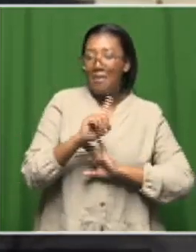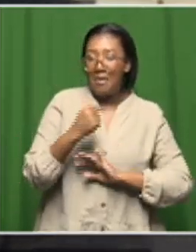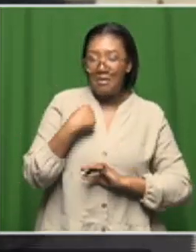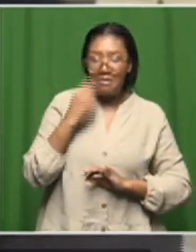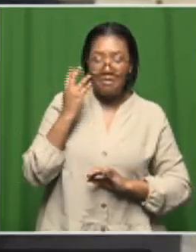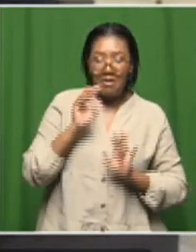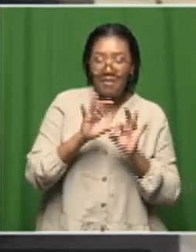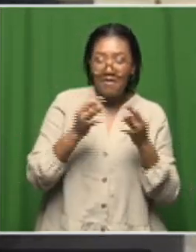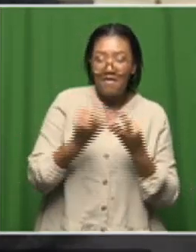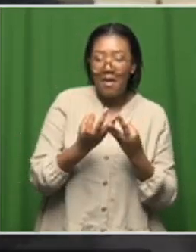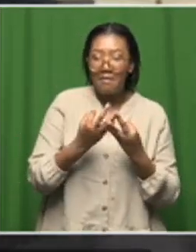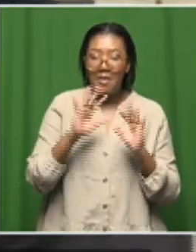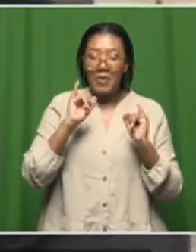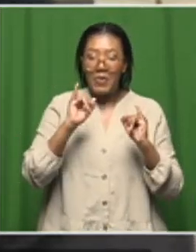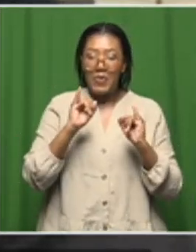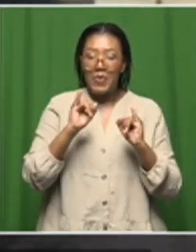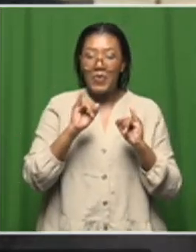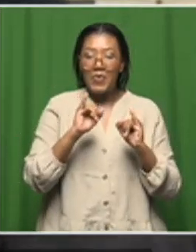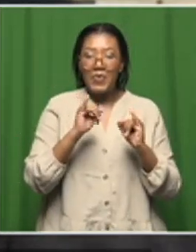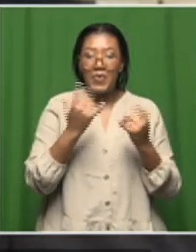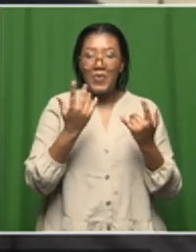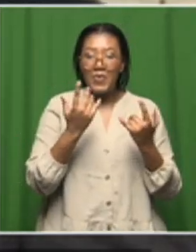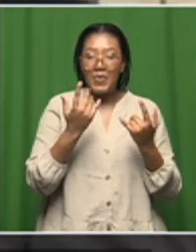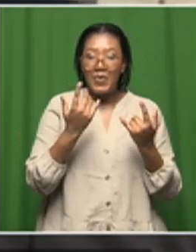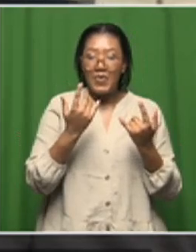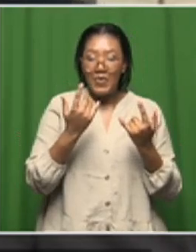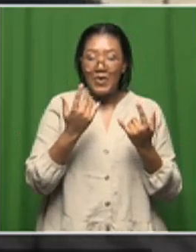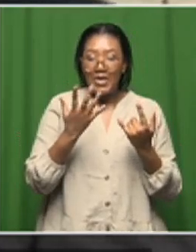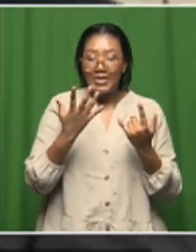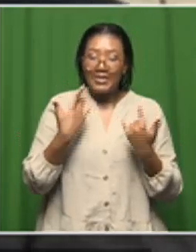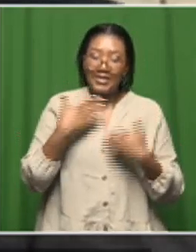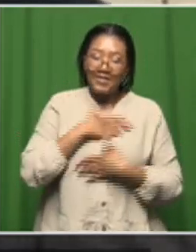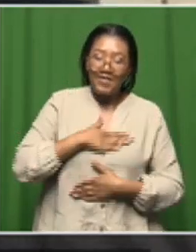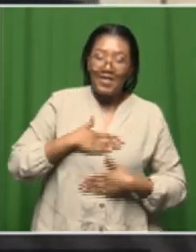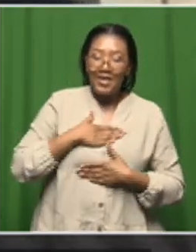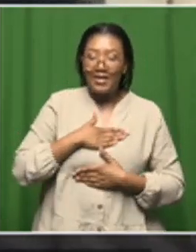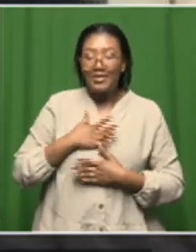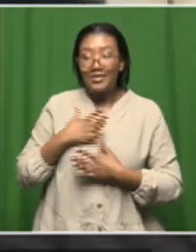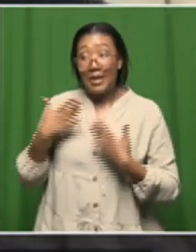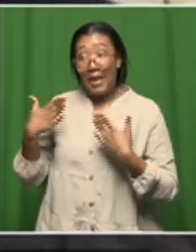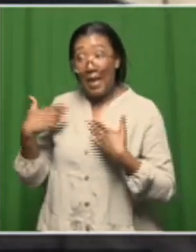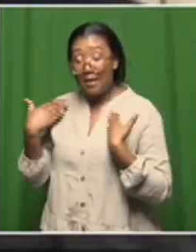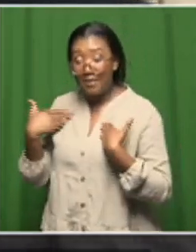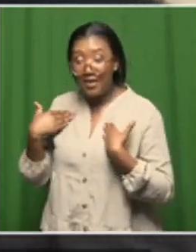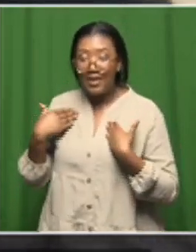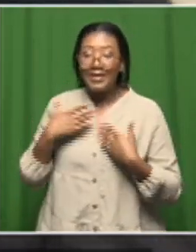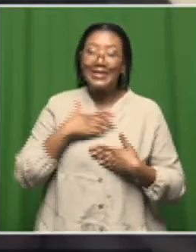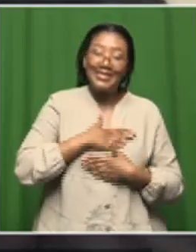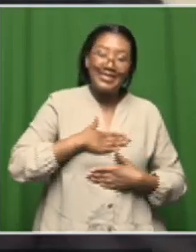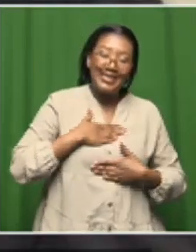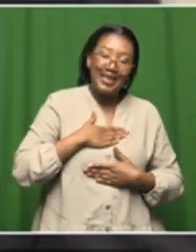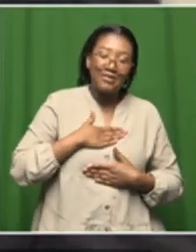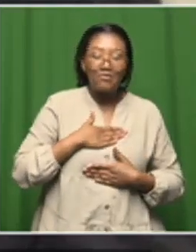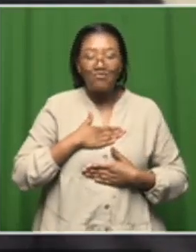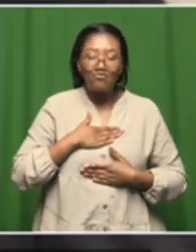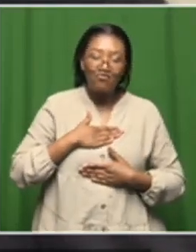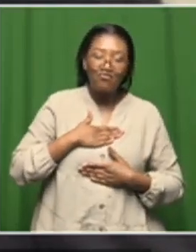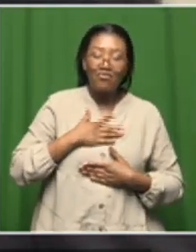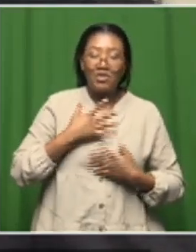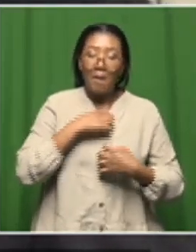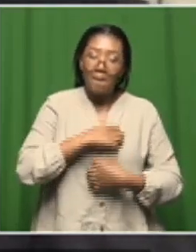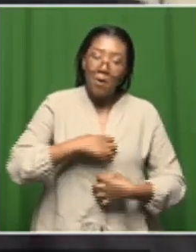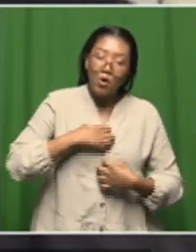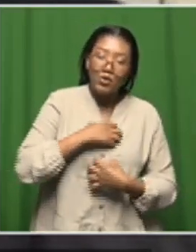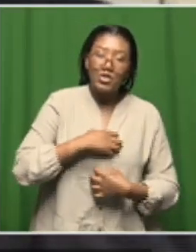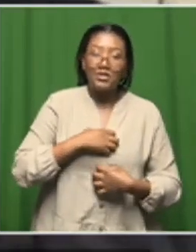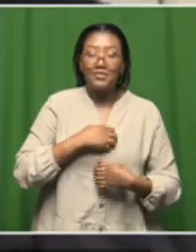the atrocities that they went through. So it's just a mixed feelings of joy, feelings of emotion and